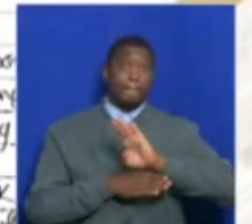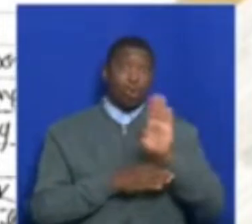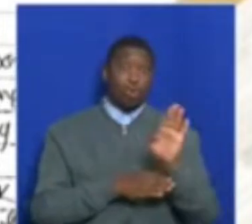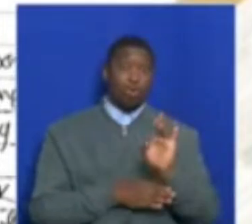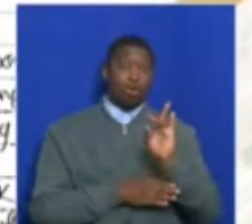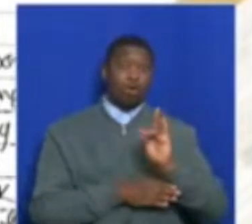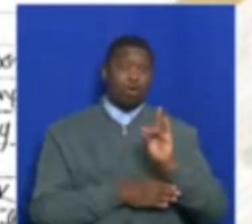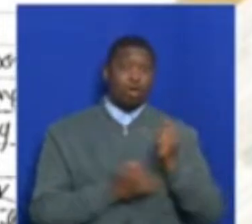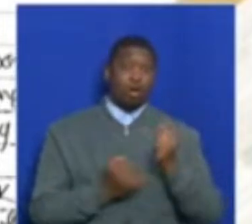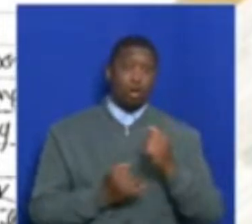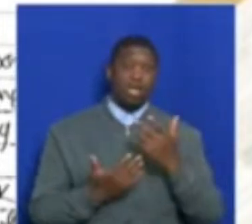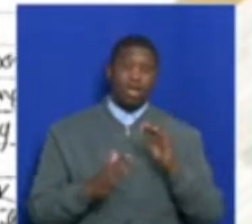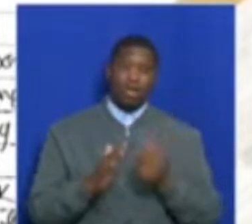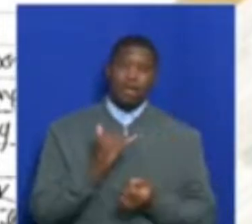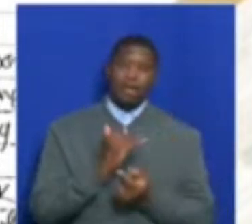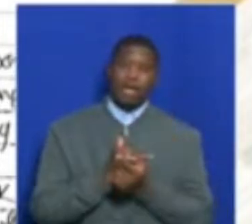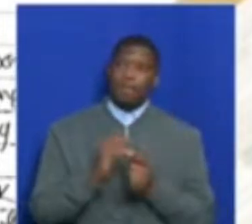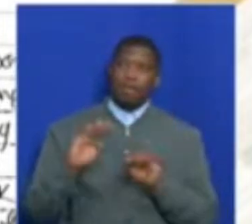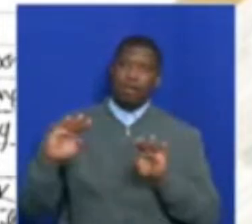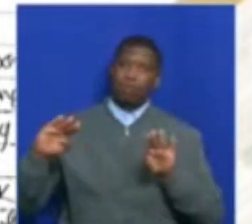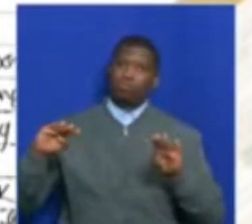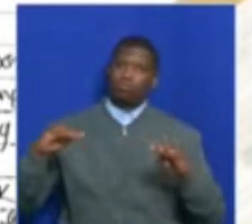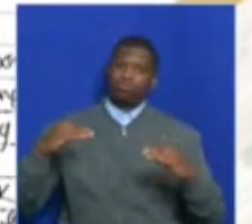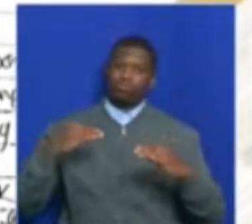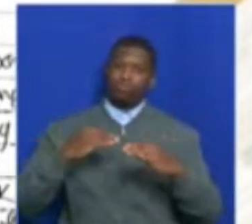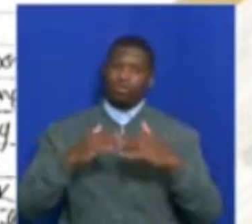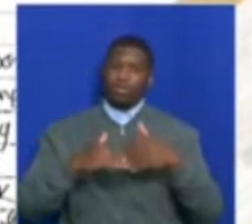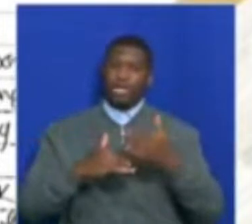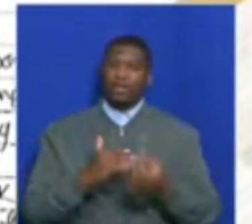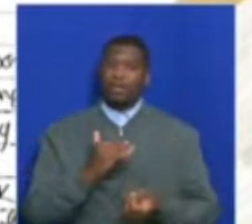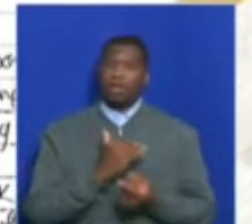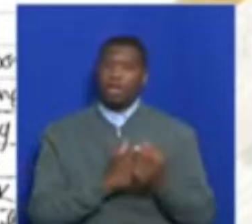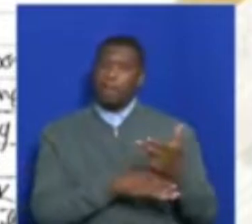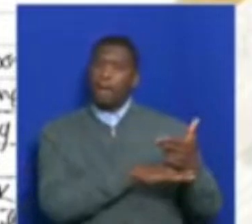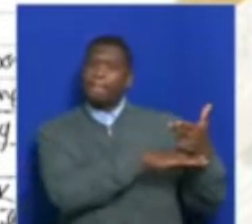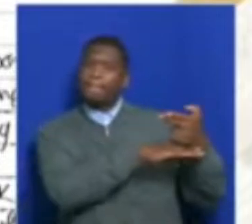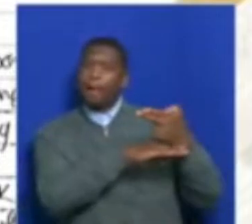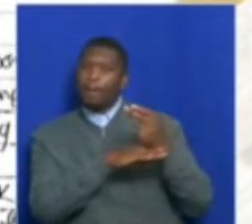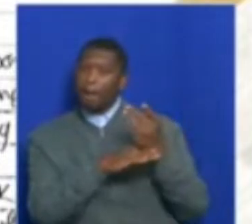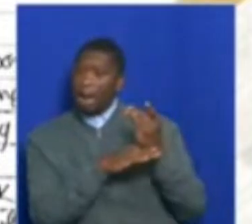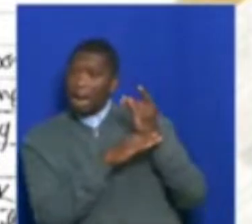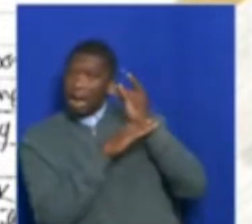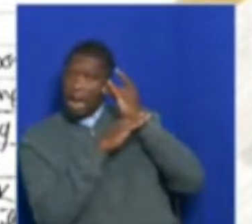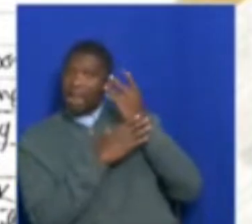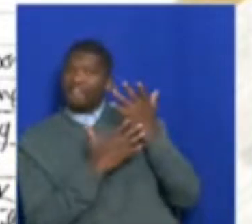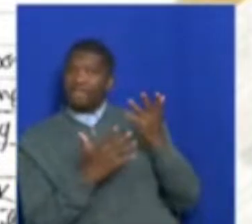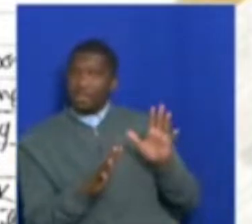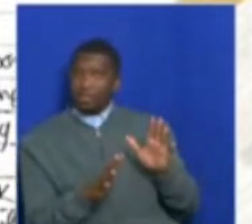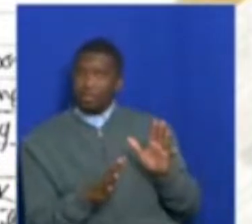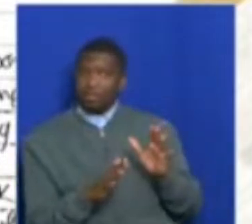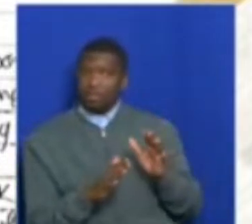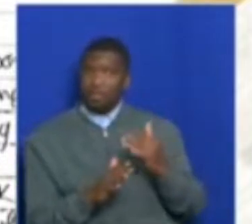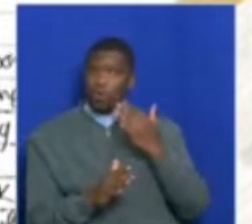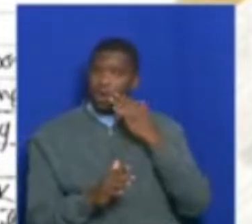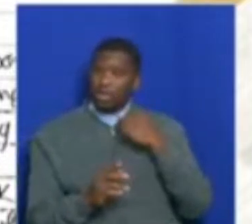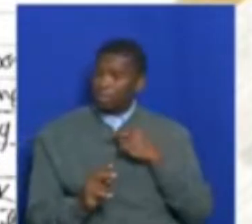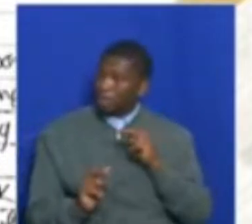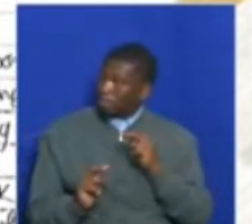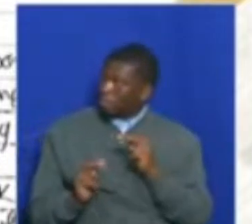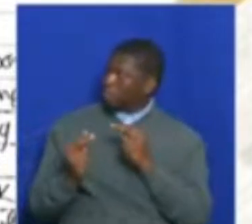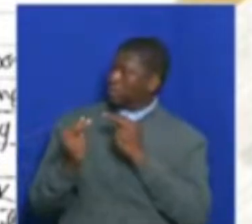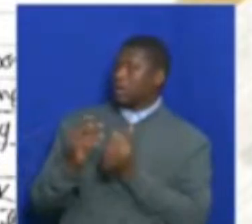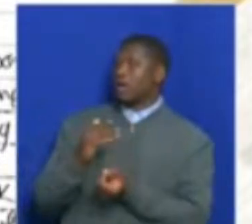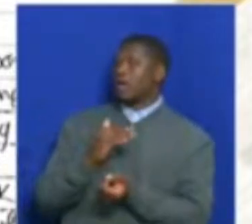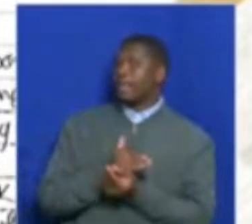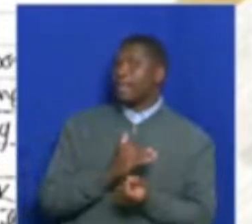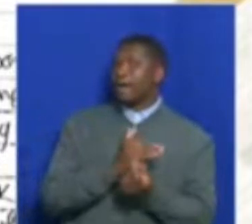us. Suddenly, I heard gunshots coming from behind us. I then looked in the back to see what was happening and